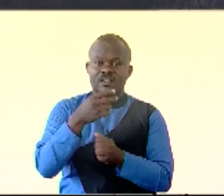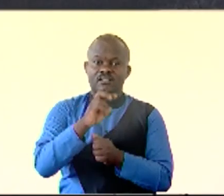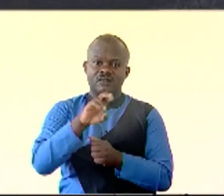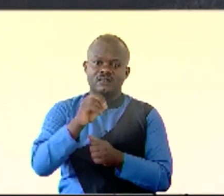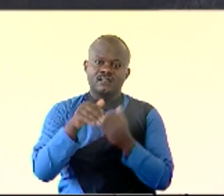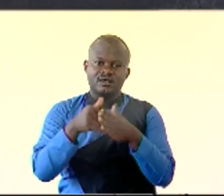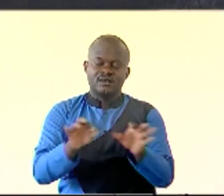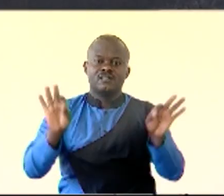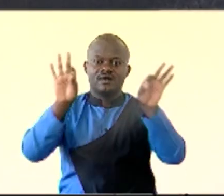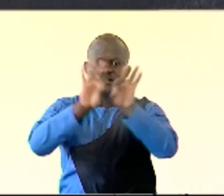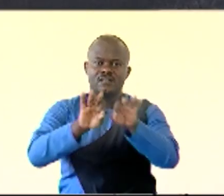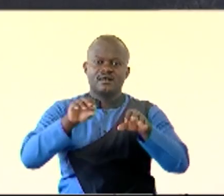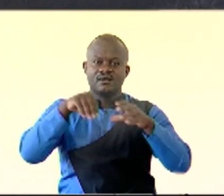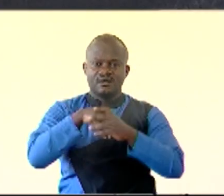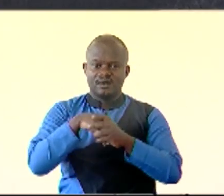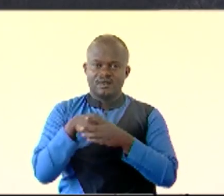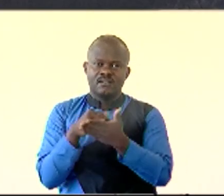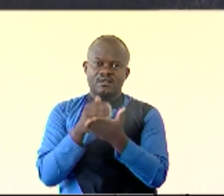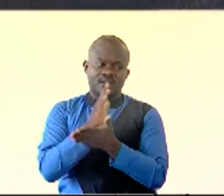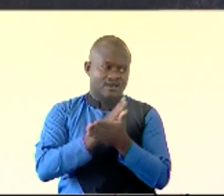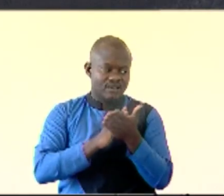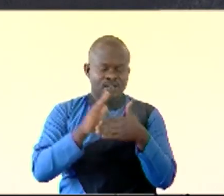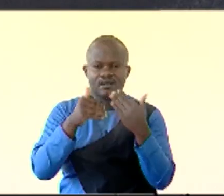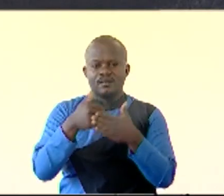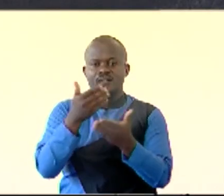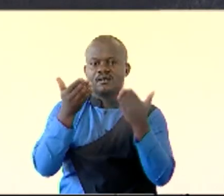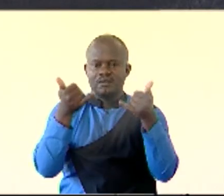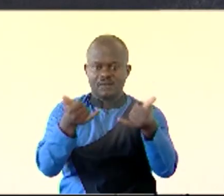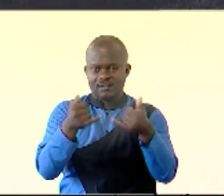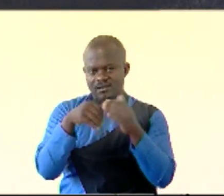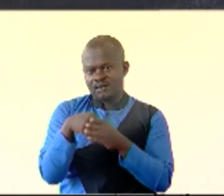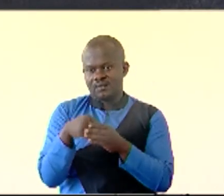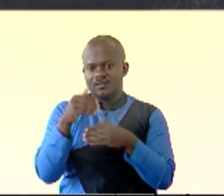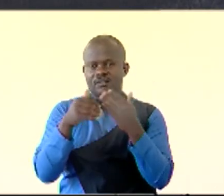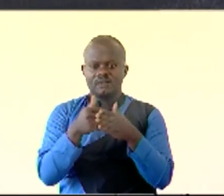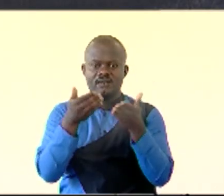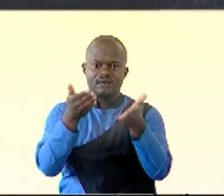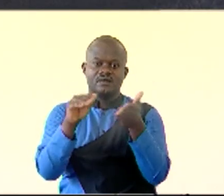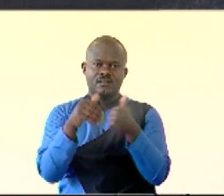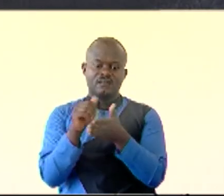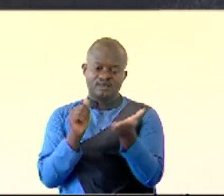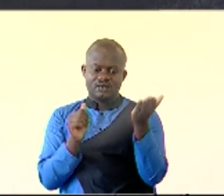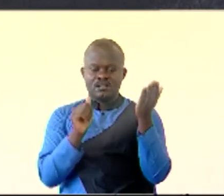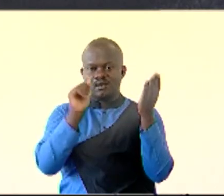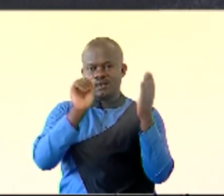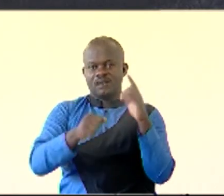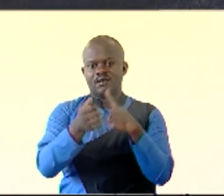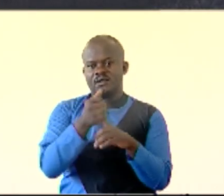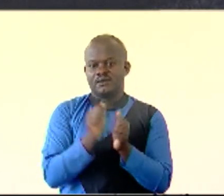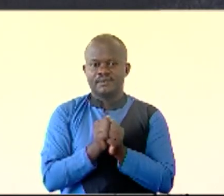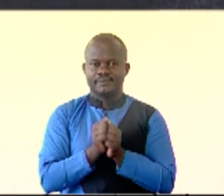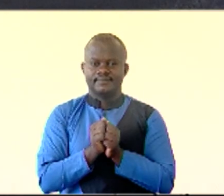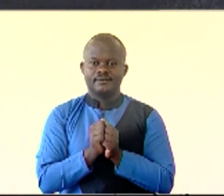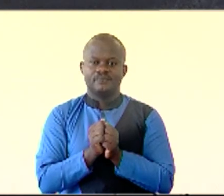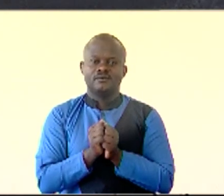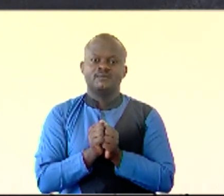important in killing any microorganisms that are present in the food or that are present in the drinks we have taken. We